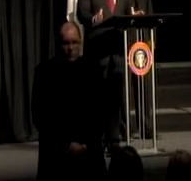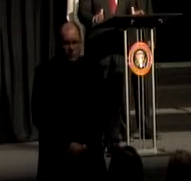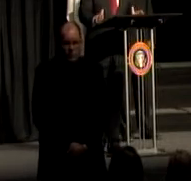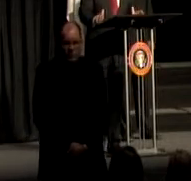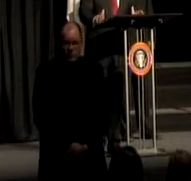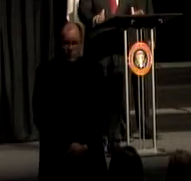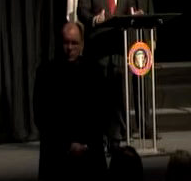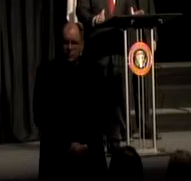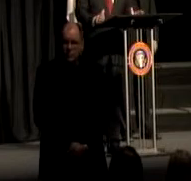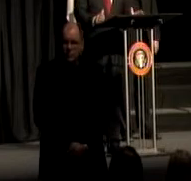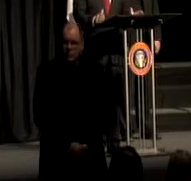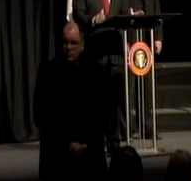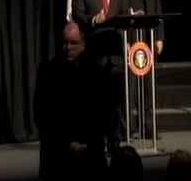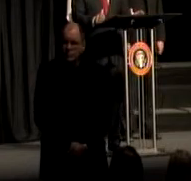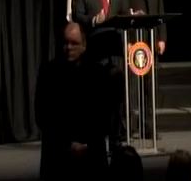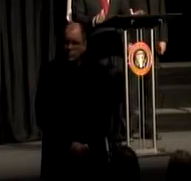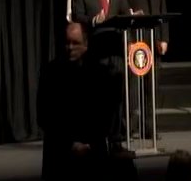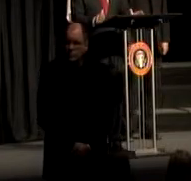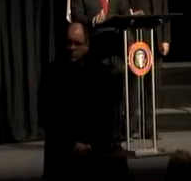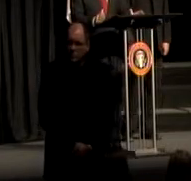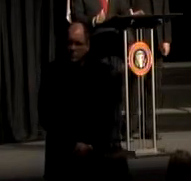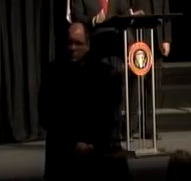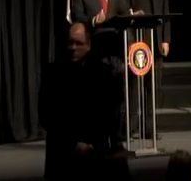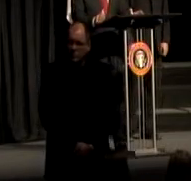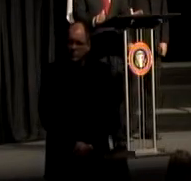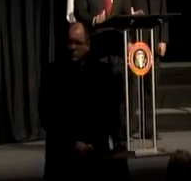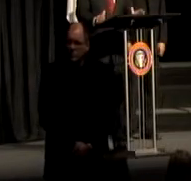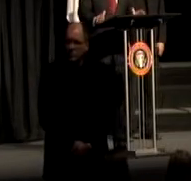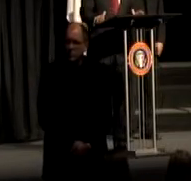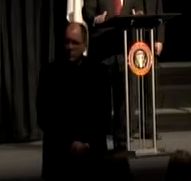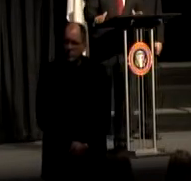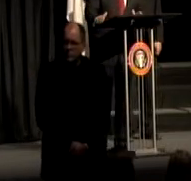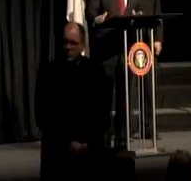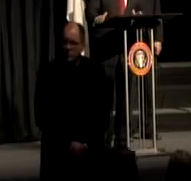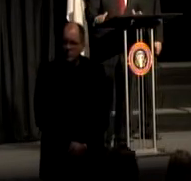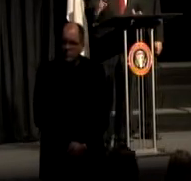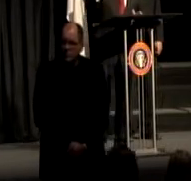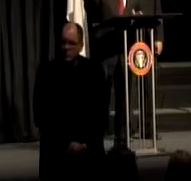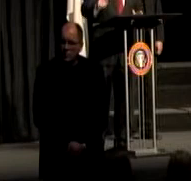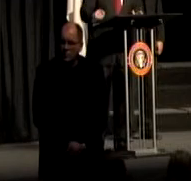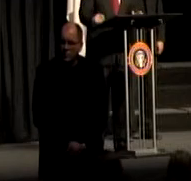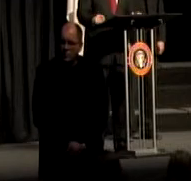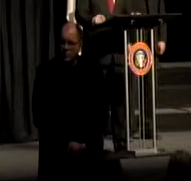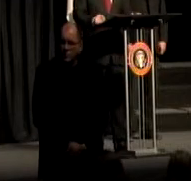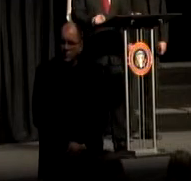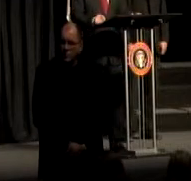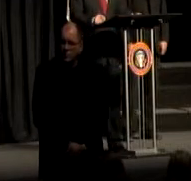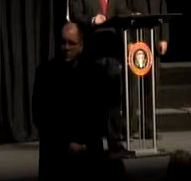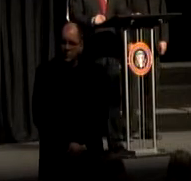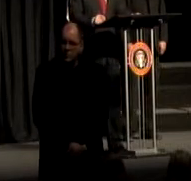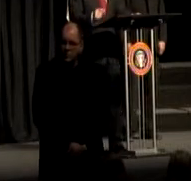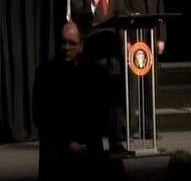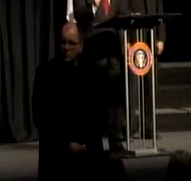my job my calling is when I look in your eyes and see you on Sunday morning